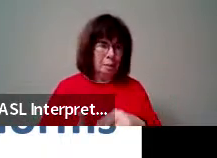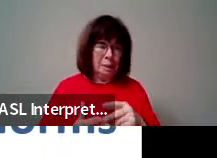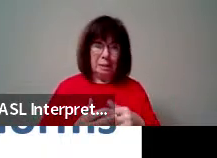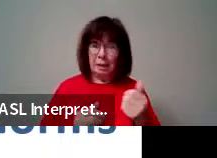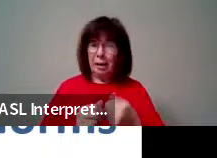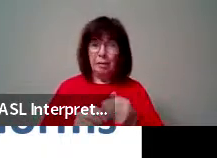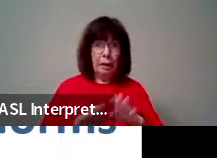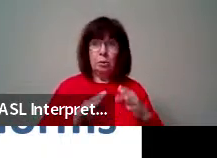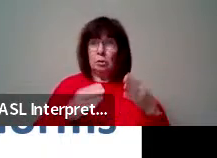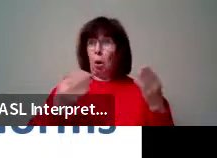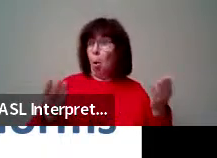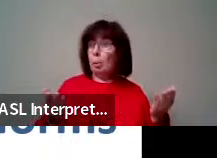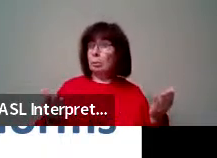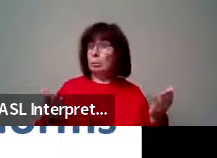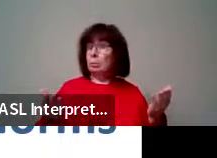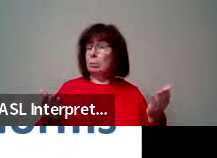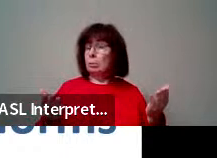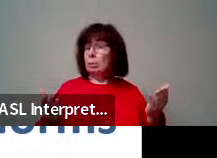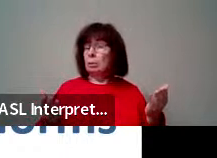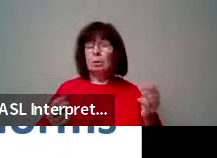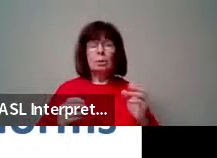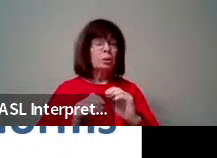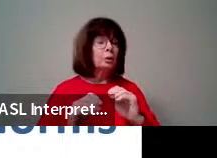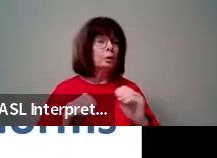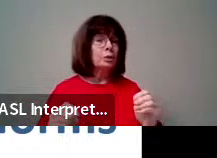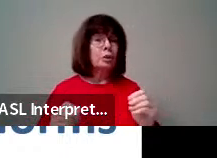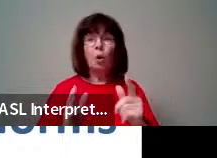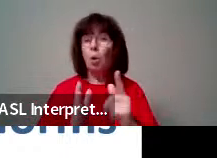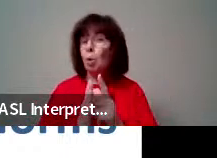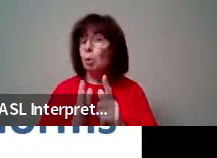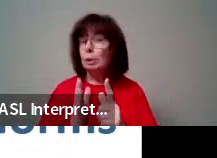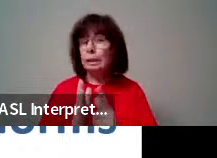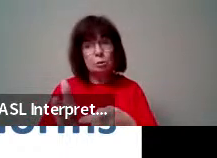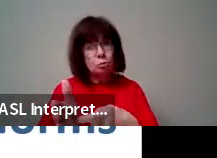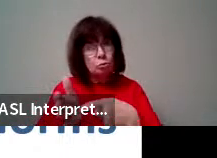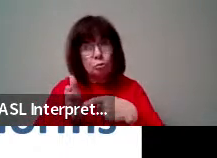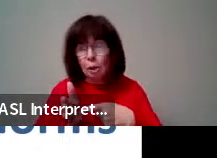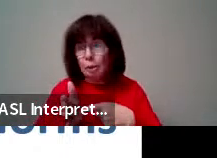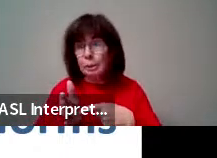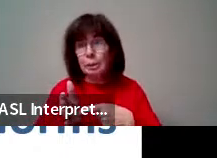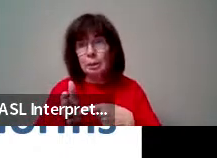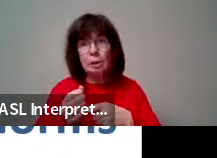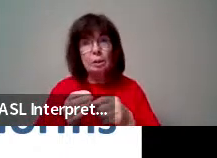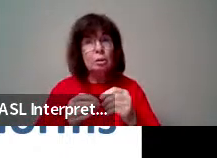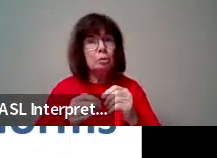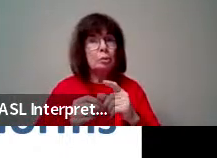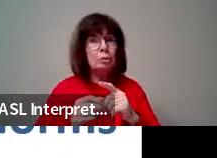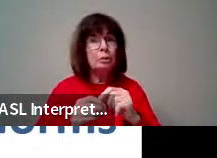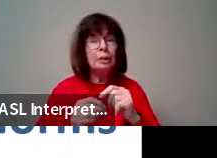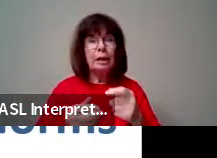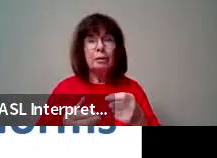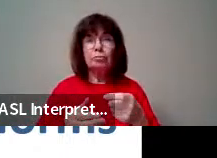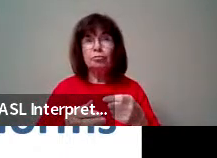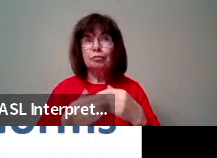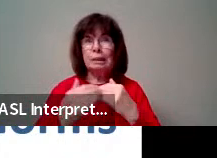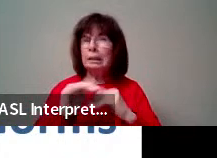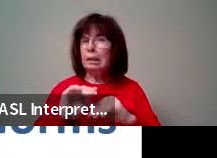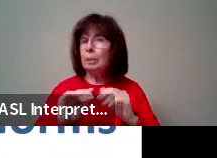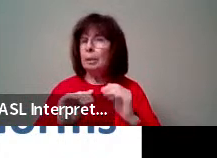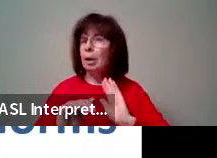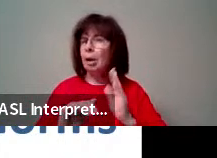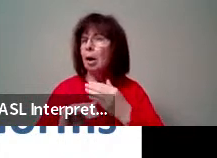opened up? There aren't the legal mandates restricting our movements and our behaviors.